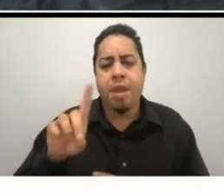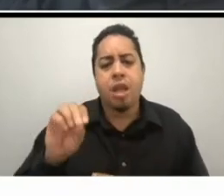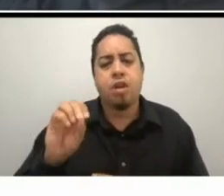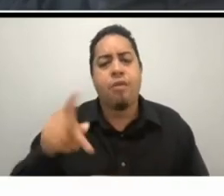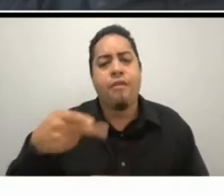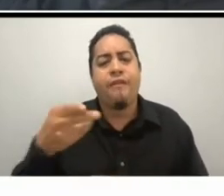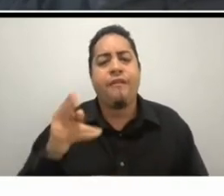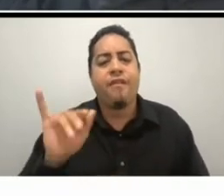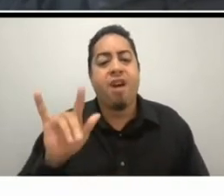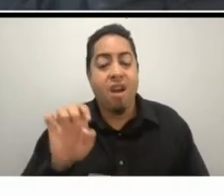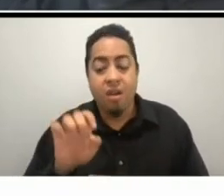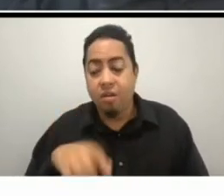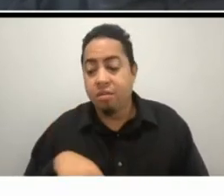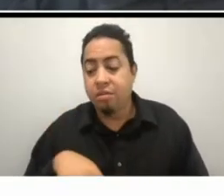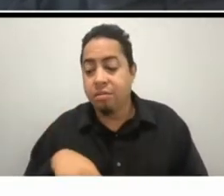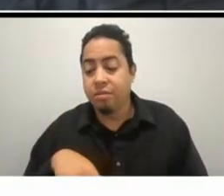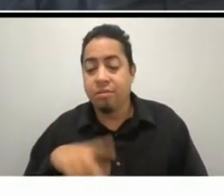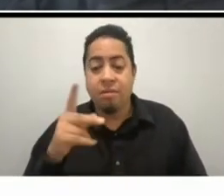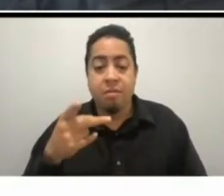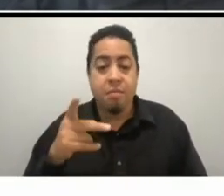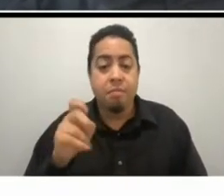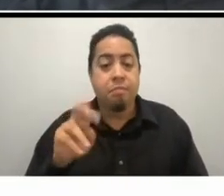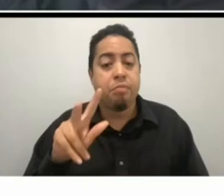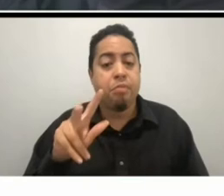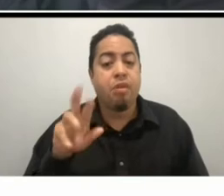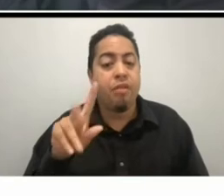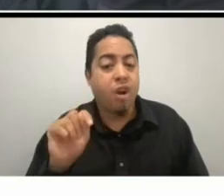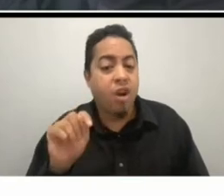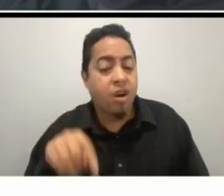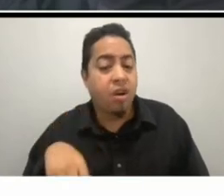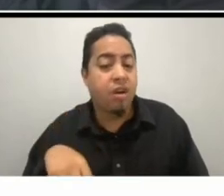politician and blaring